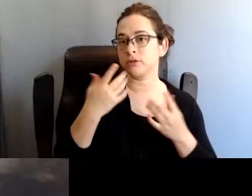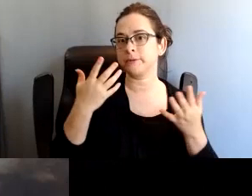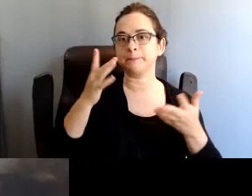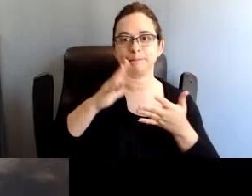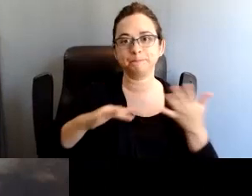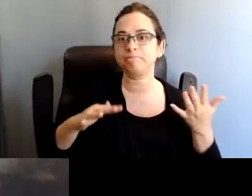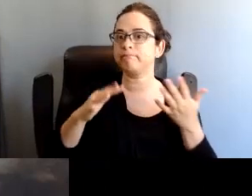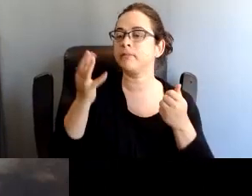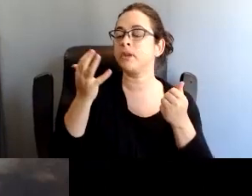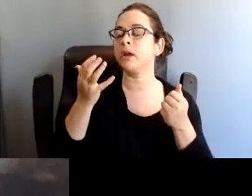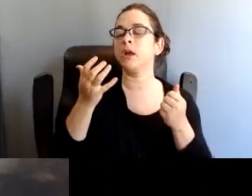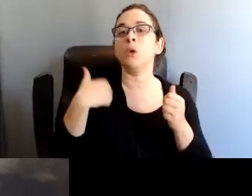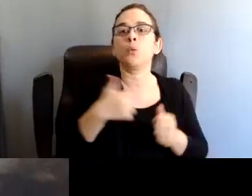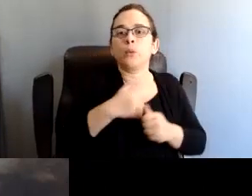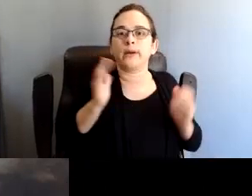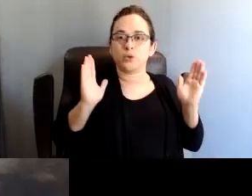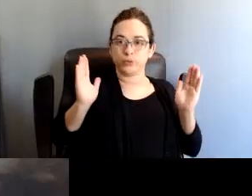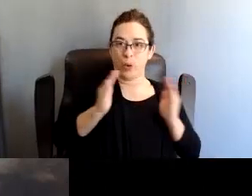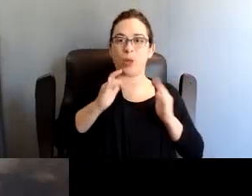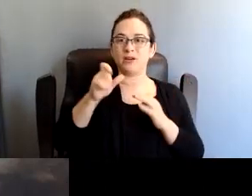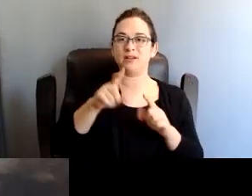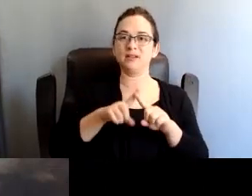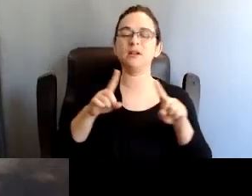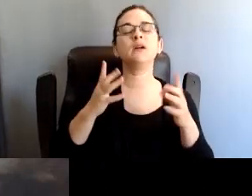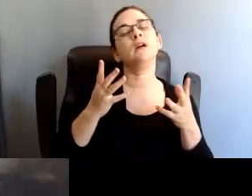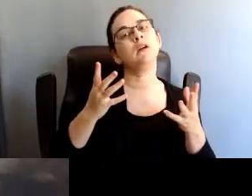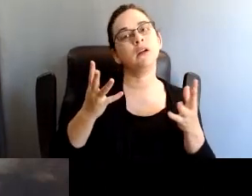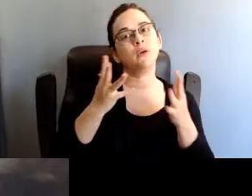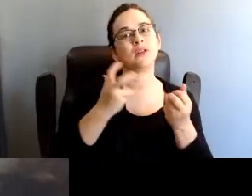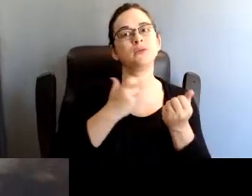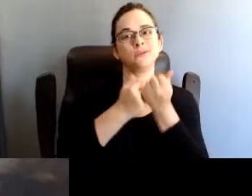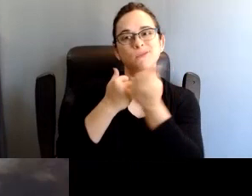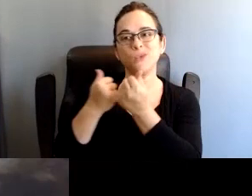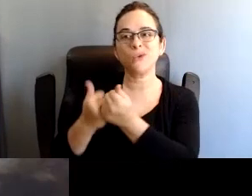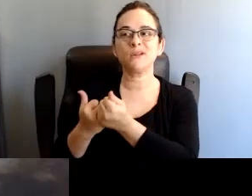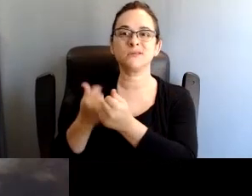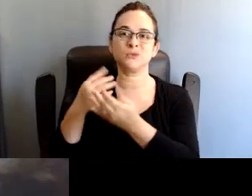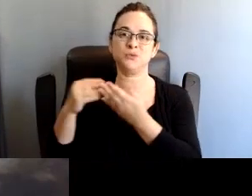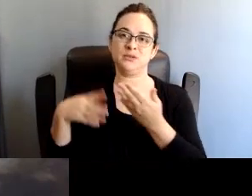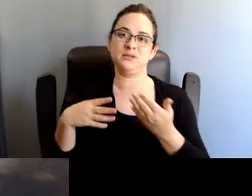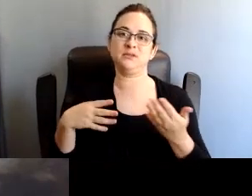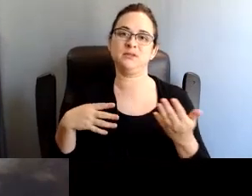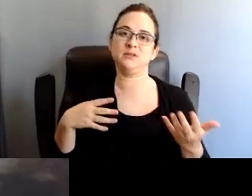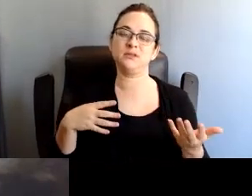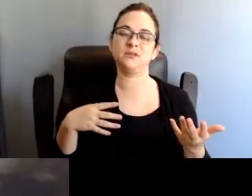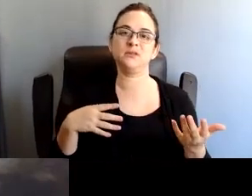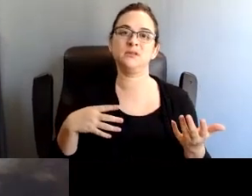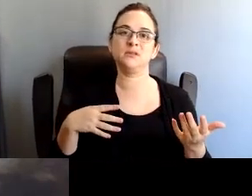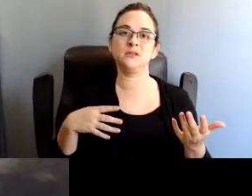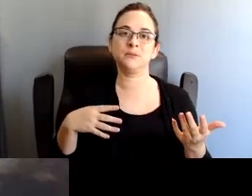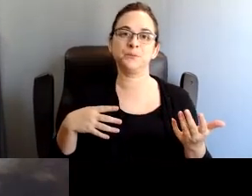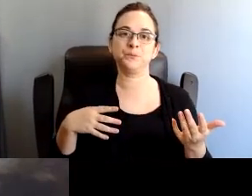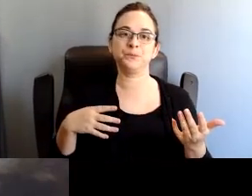Any way that we can help. We're small, but we want to make sure that we can support where needed. And then